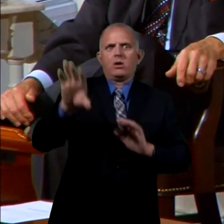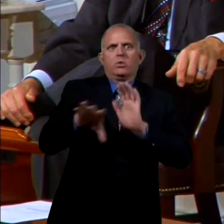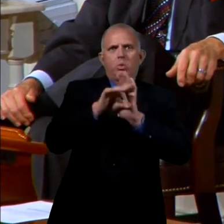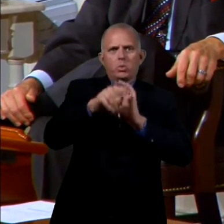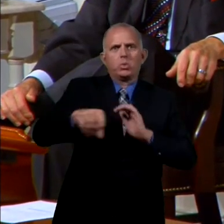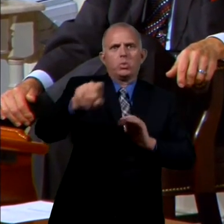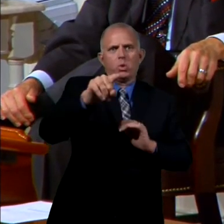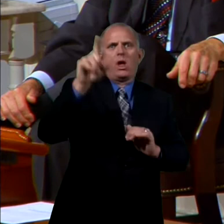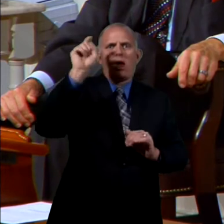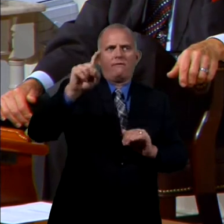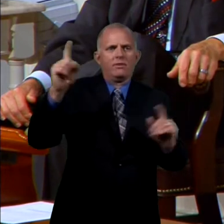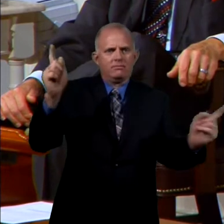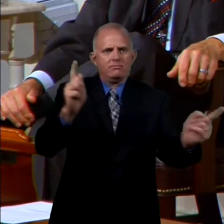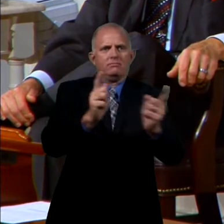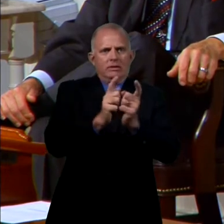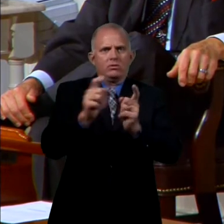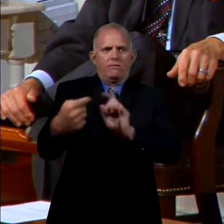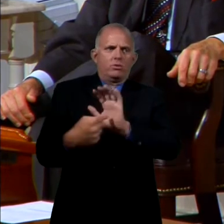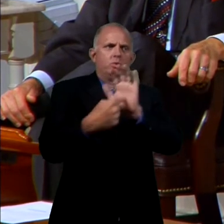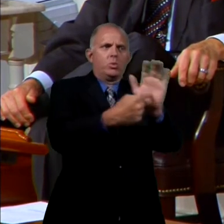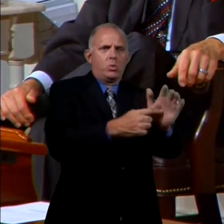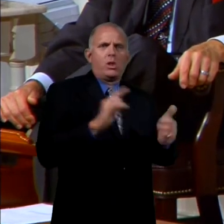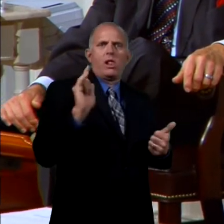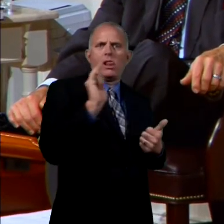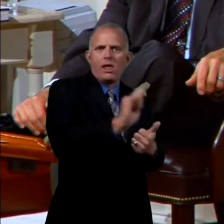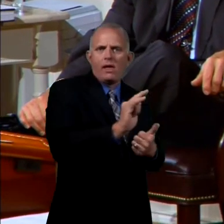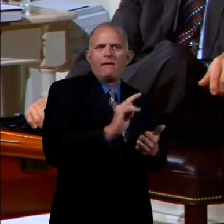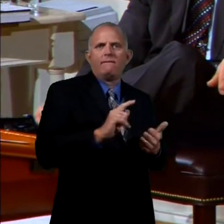feel my love. I pick you, and yet I can become so busy.